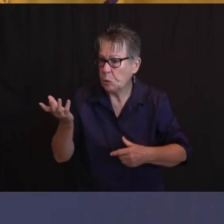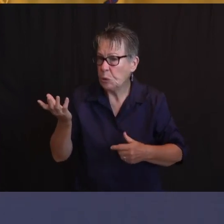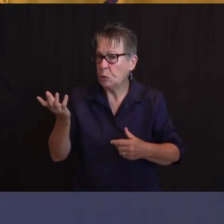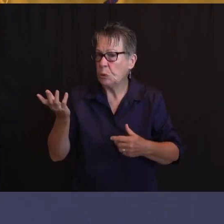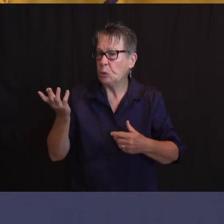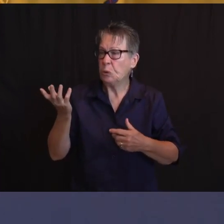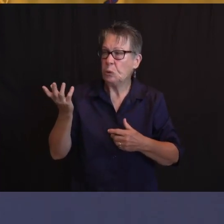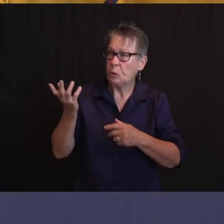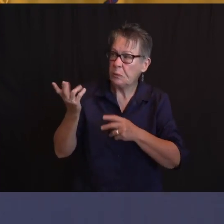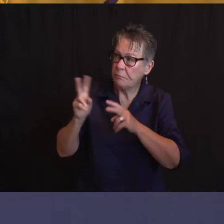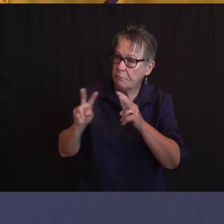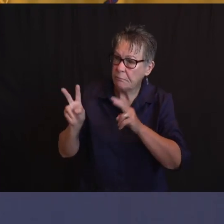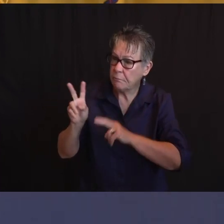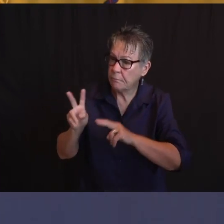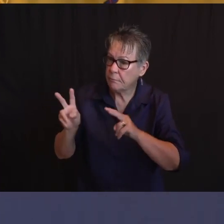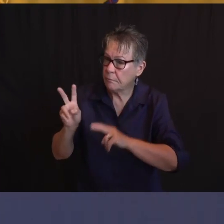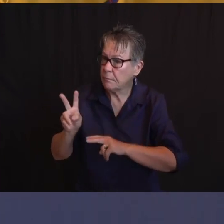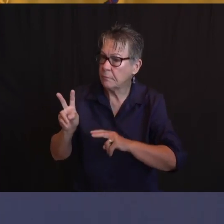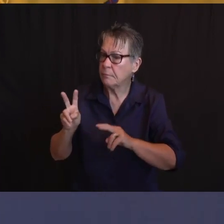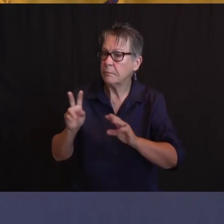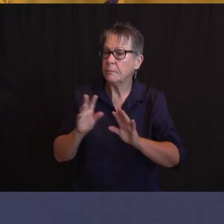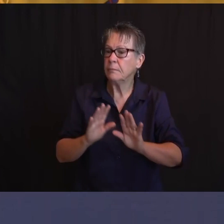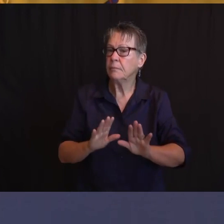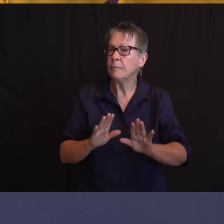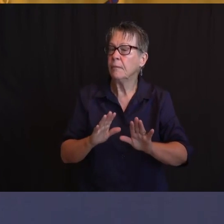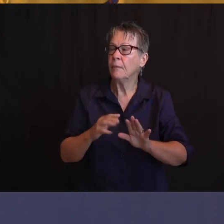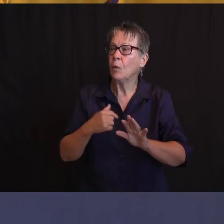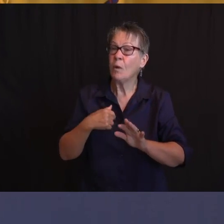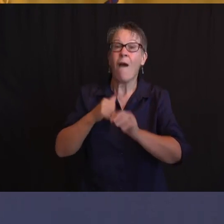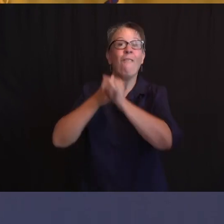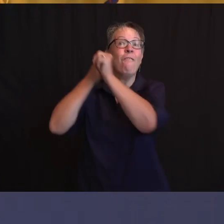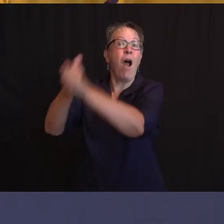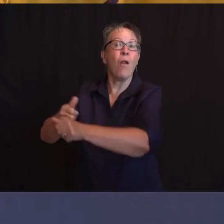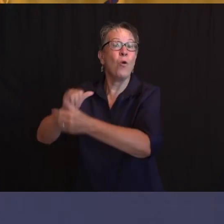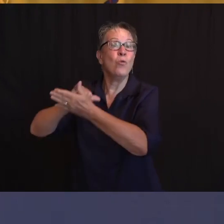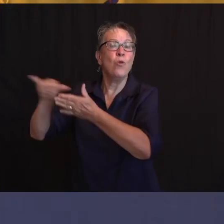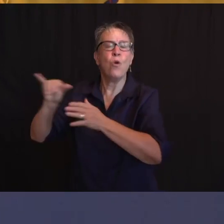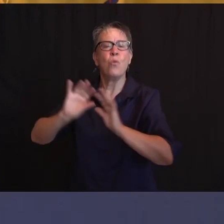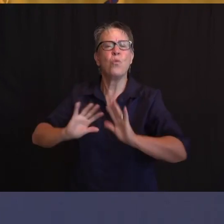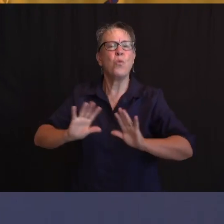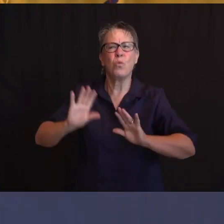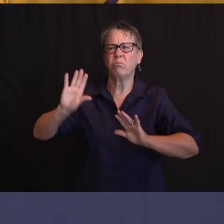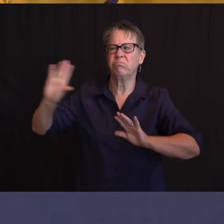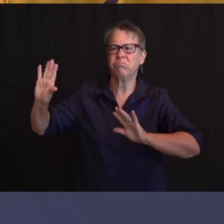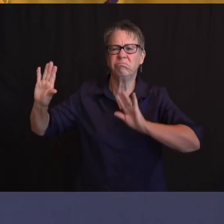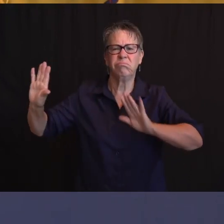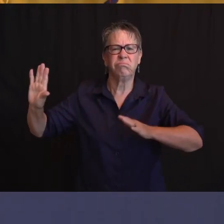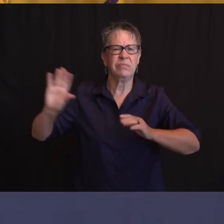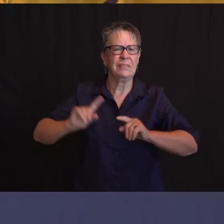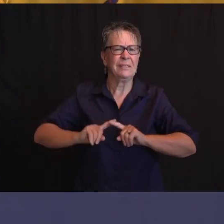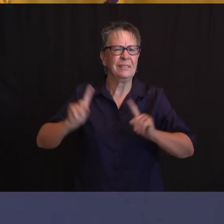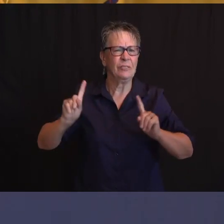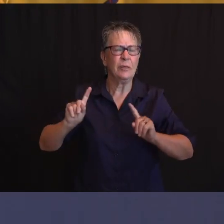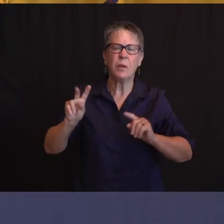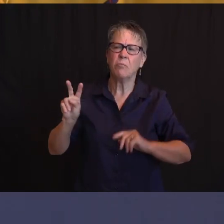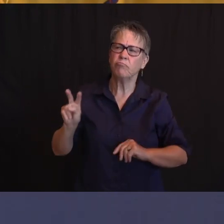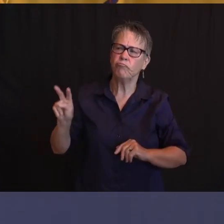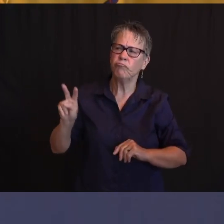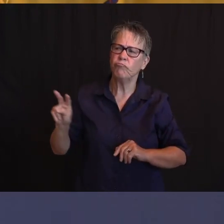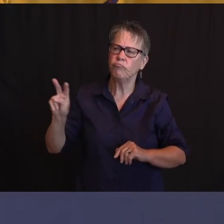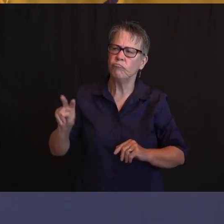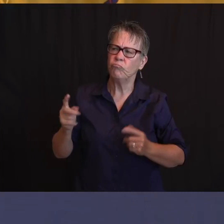decisions based on the reality within the four walls of New Jersey. But that does not mean, again, that we don't learn from other states, because we